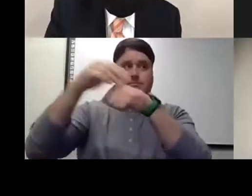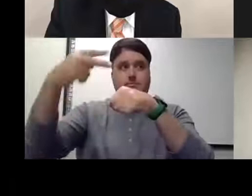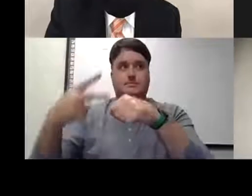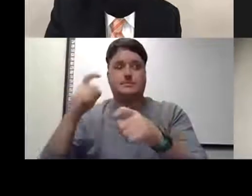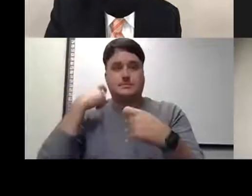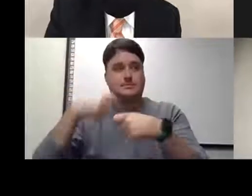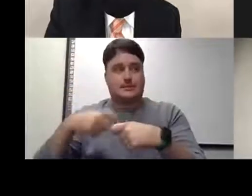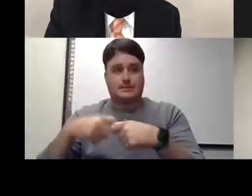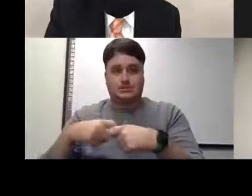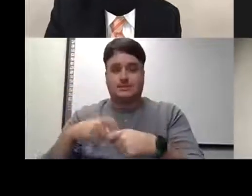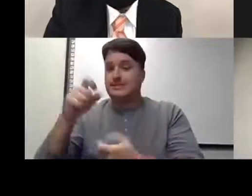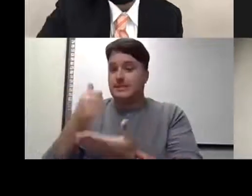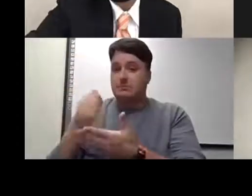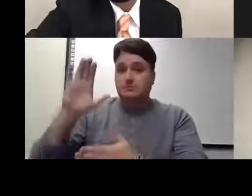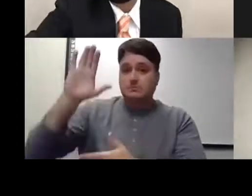de Zoom. Gracias.